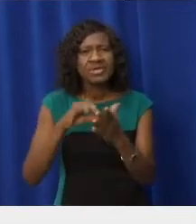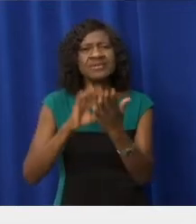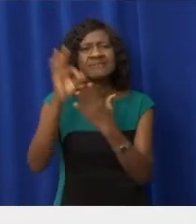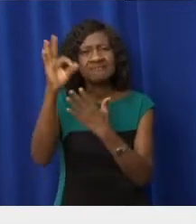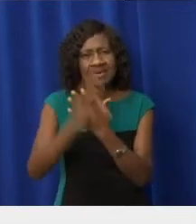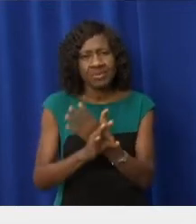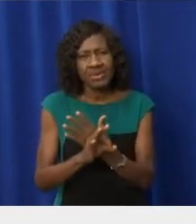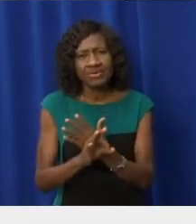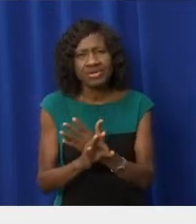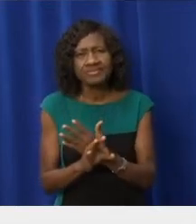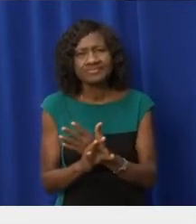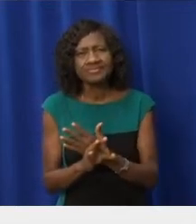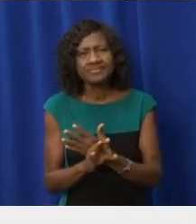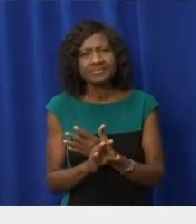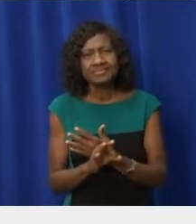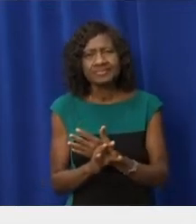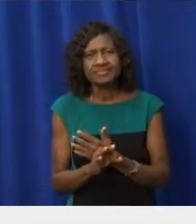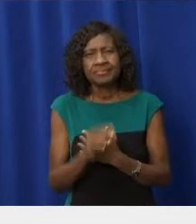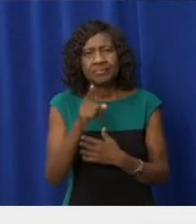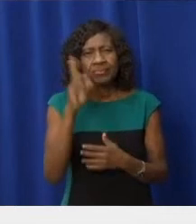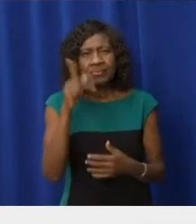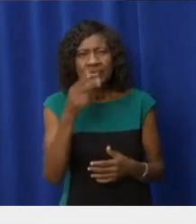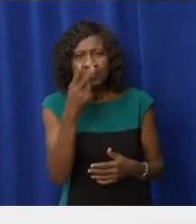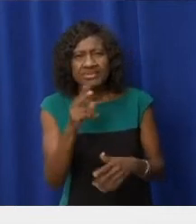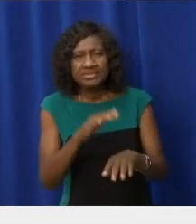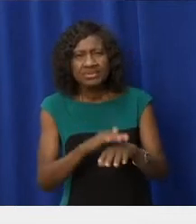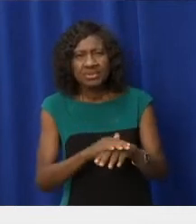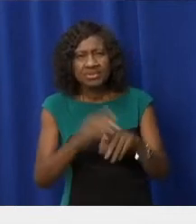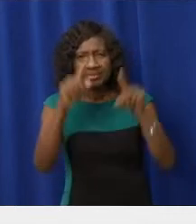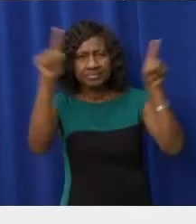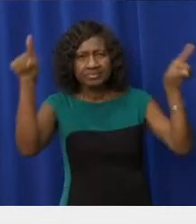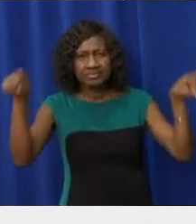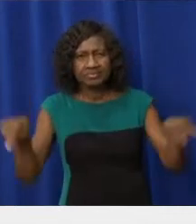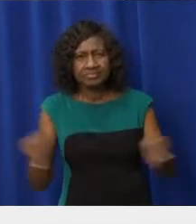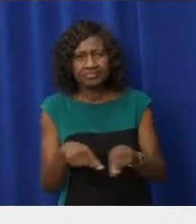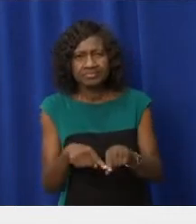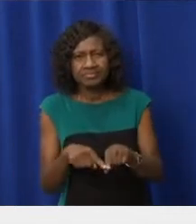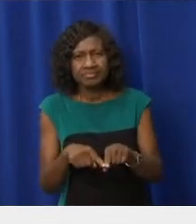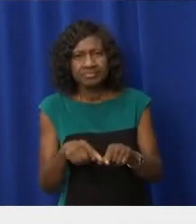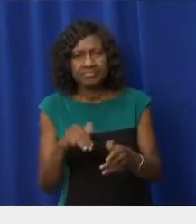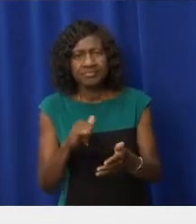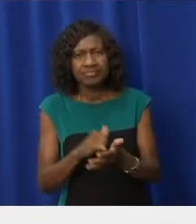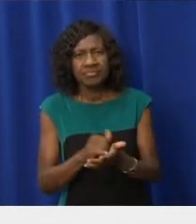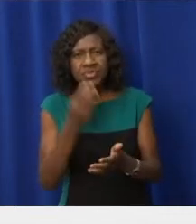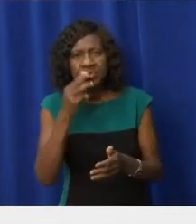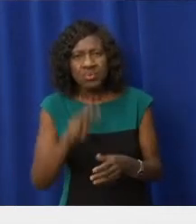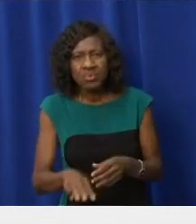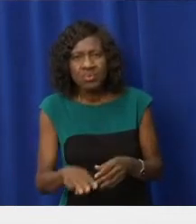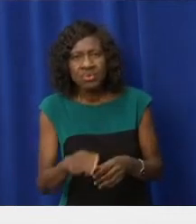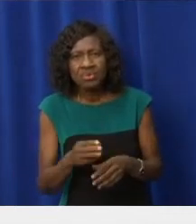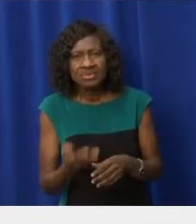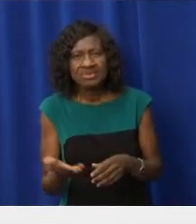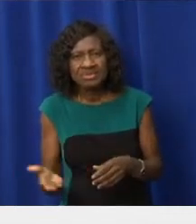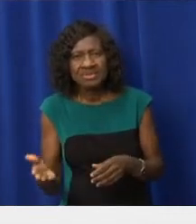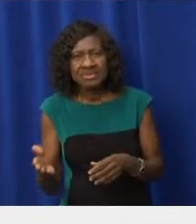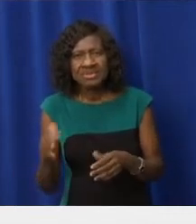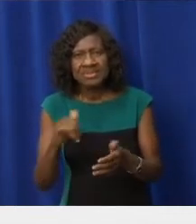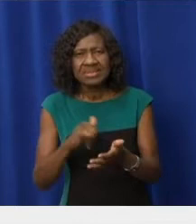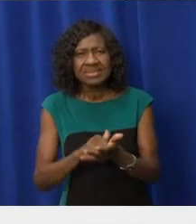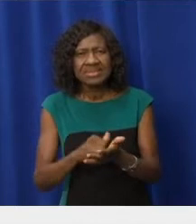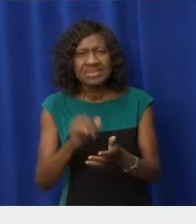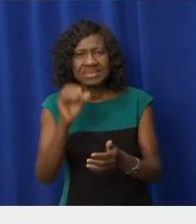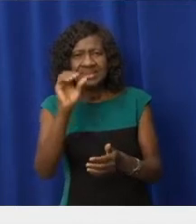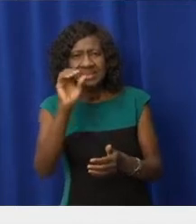up. You'll see on that slide that the worst case scenario is that 80% of our islanders will